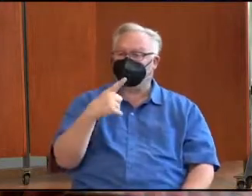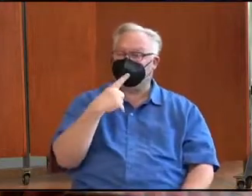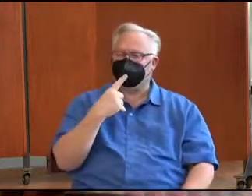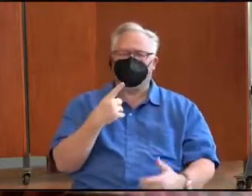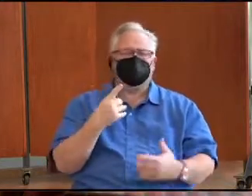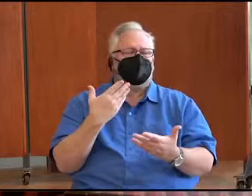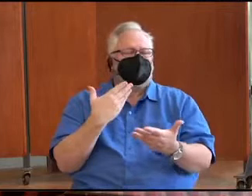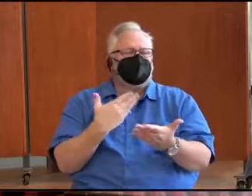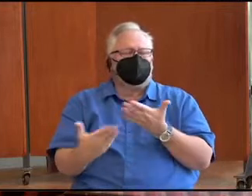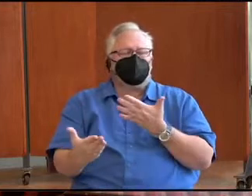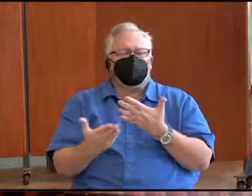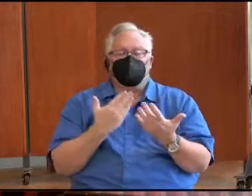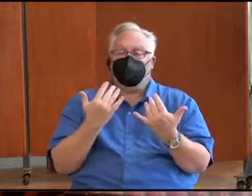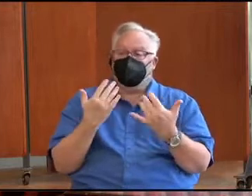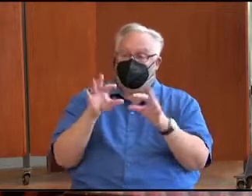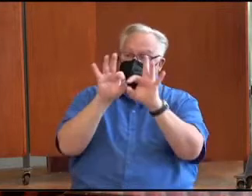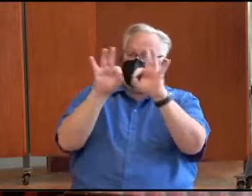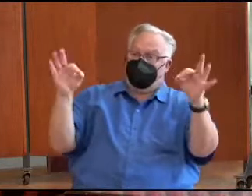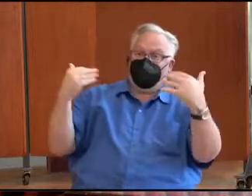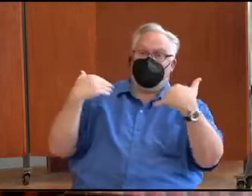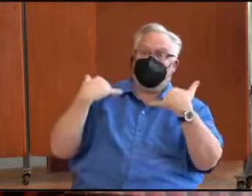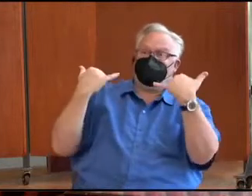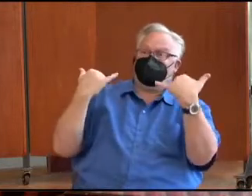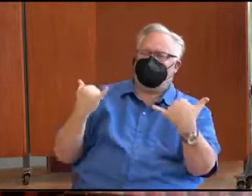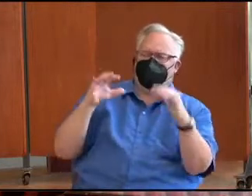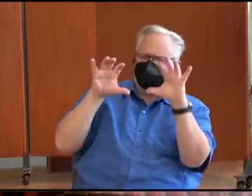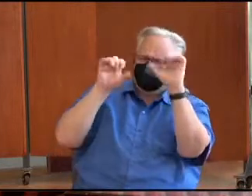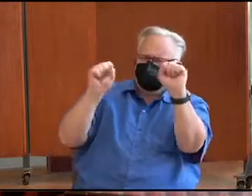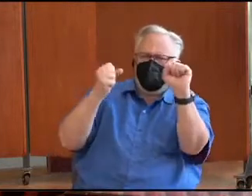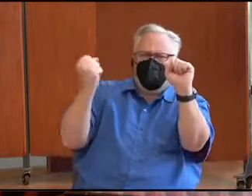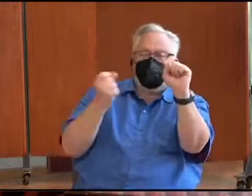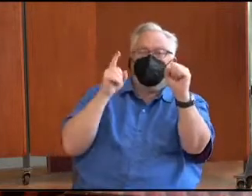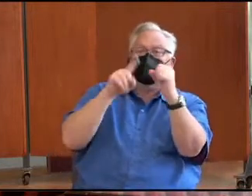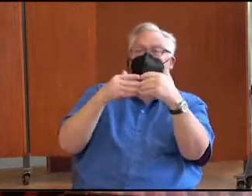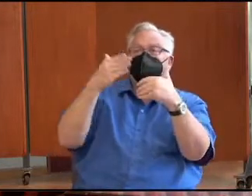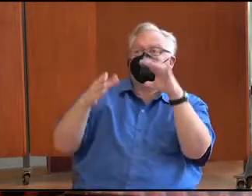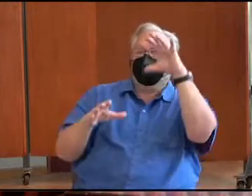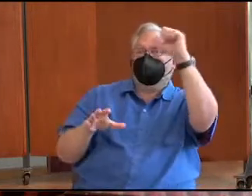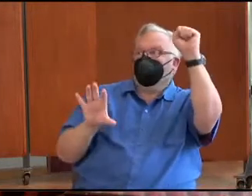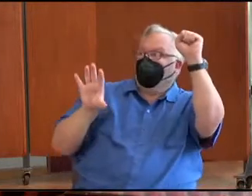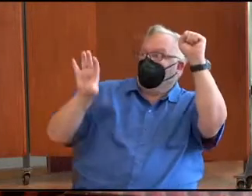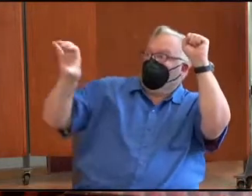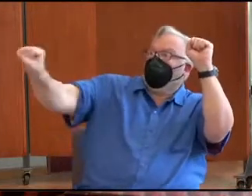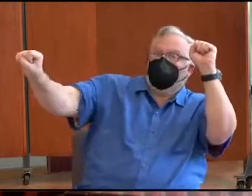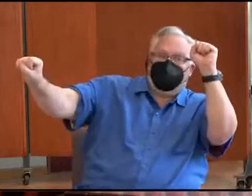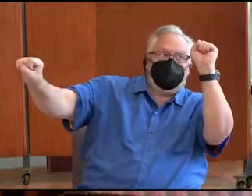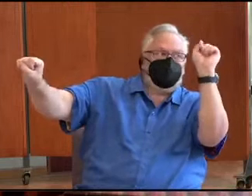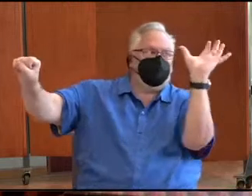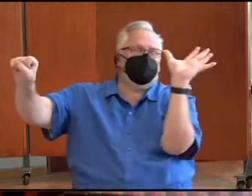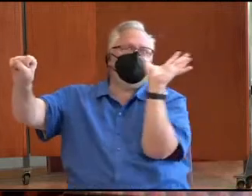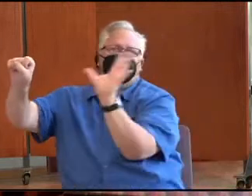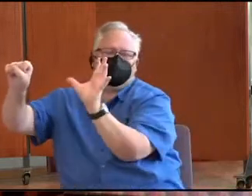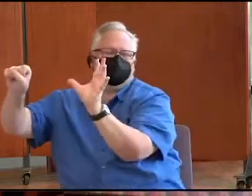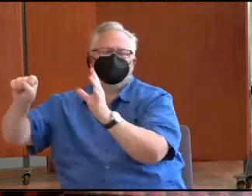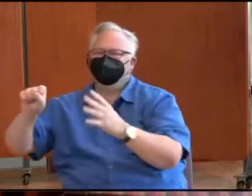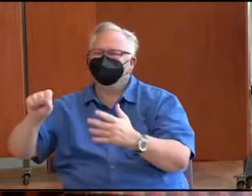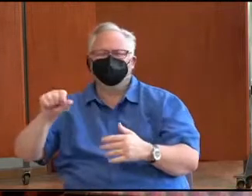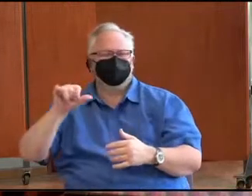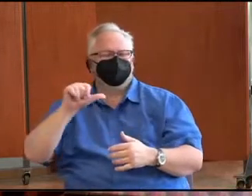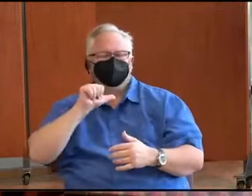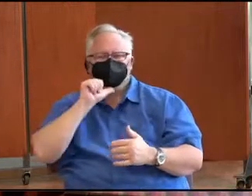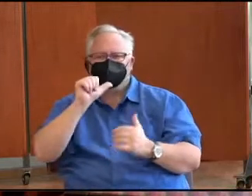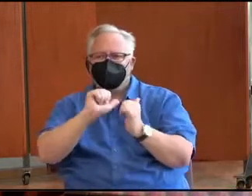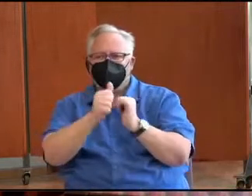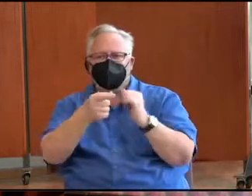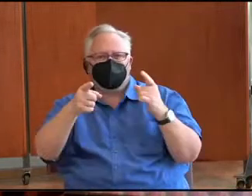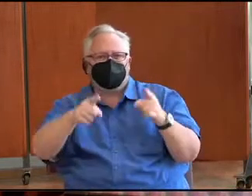holding on to our current bar until the next one is safely in our hands, it just doesn't work that way. We